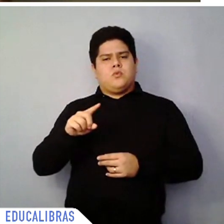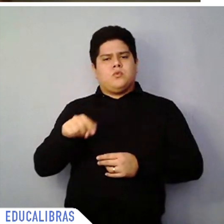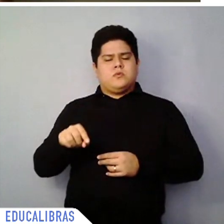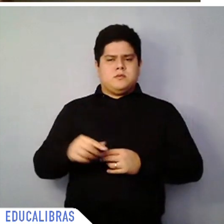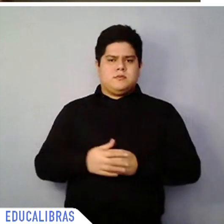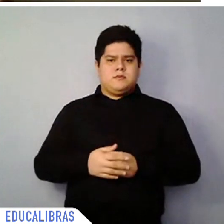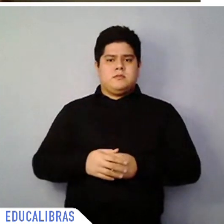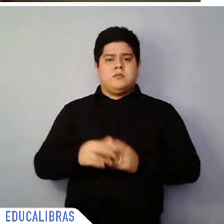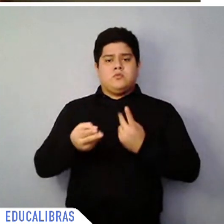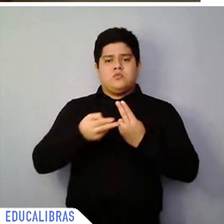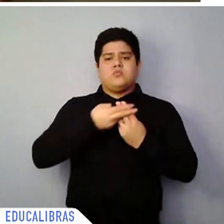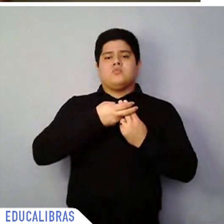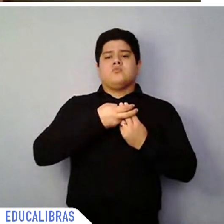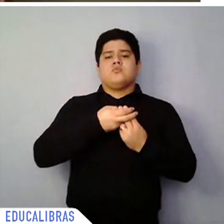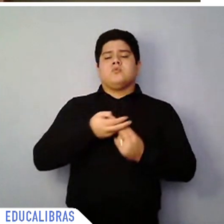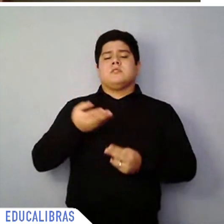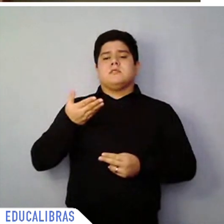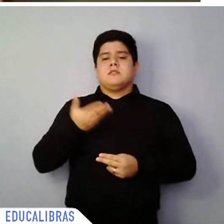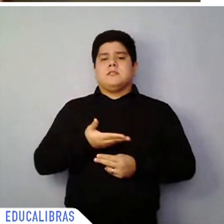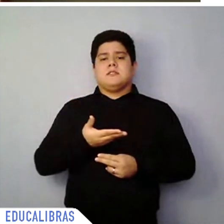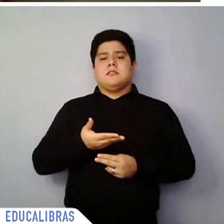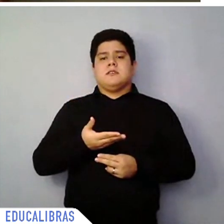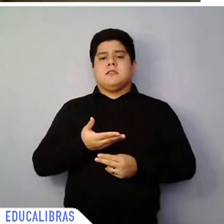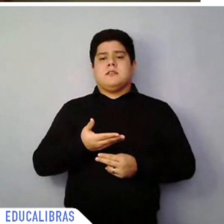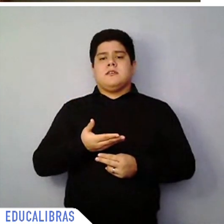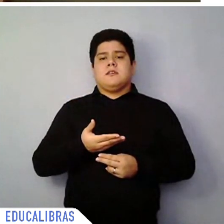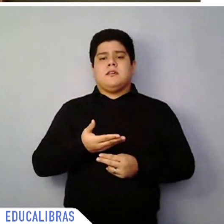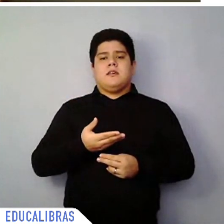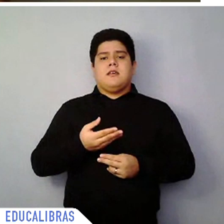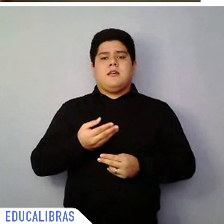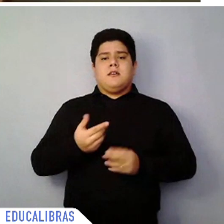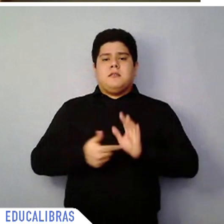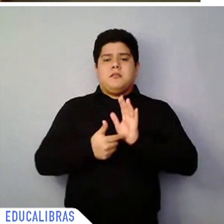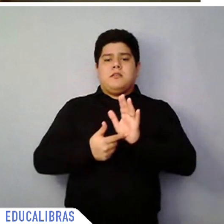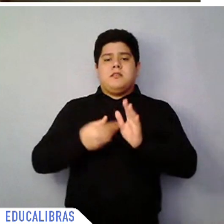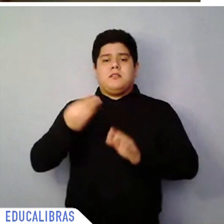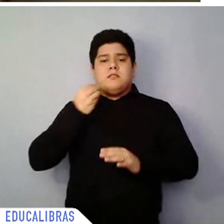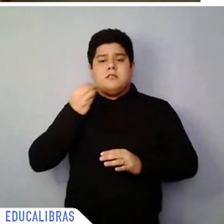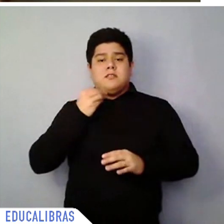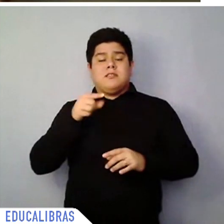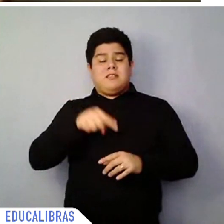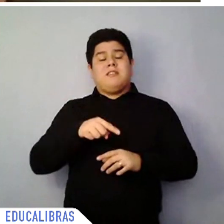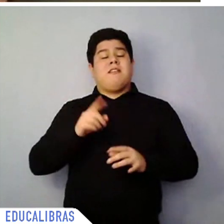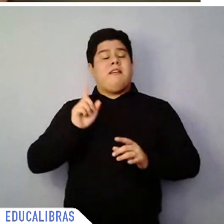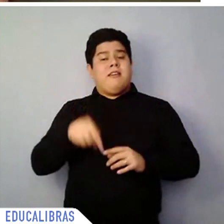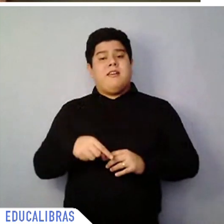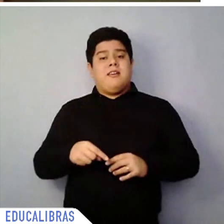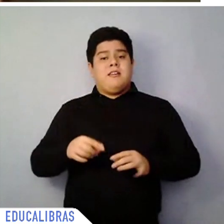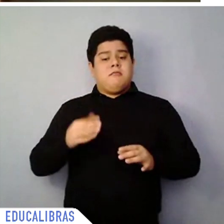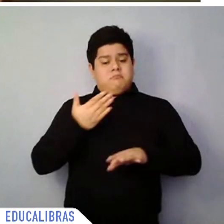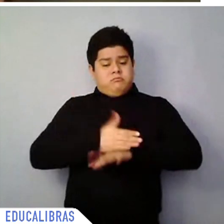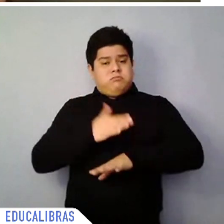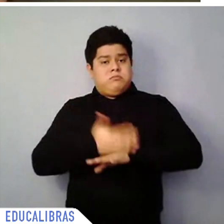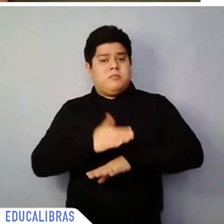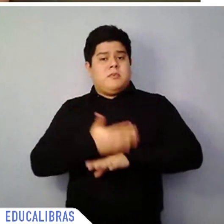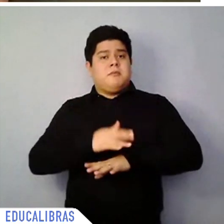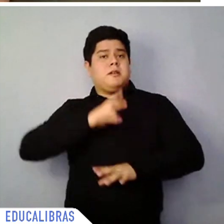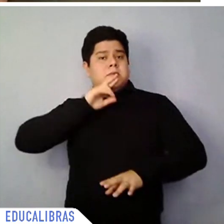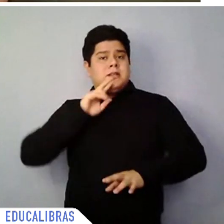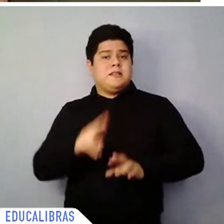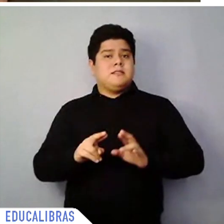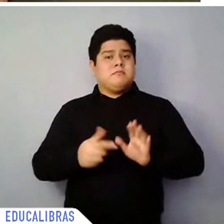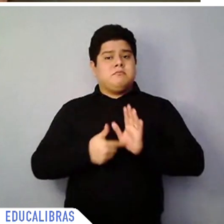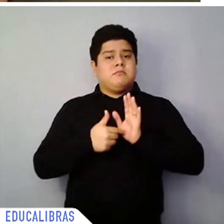technology transfer. So, and for everything, they would need the partnership of SUS.